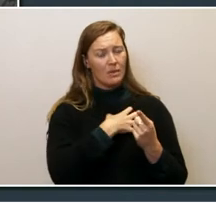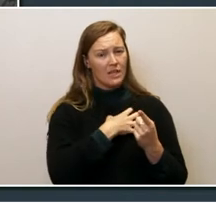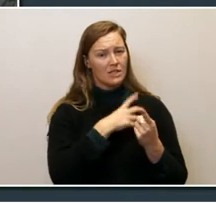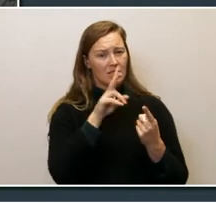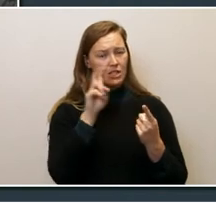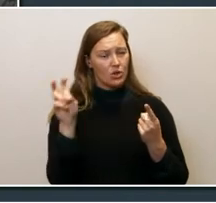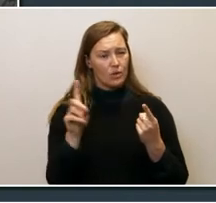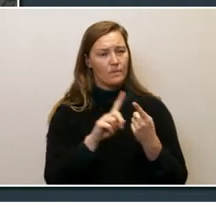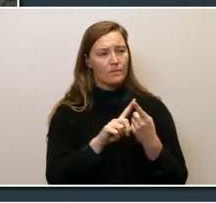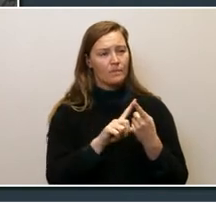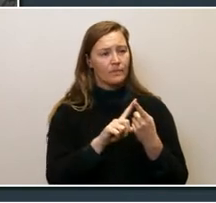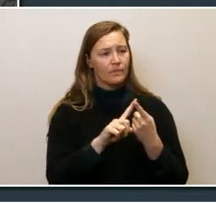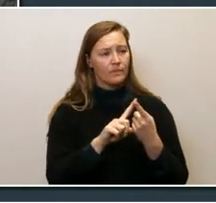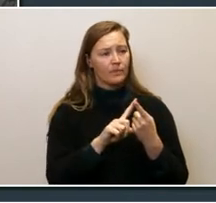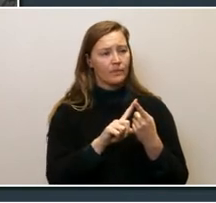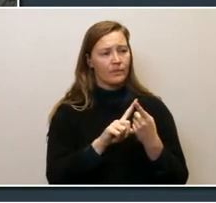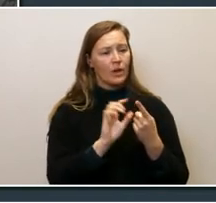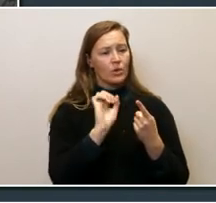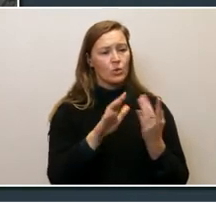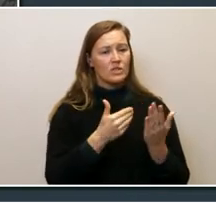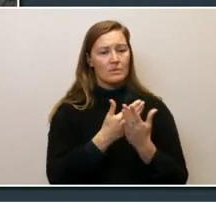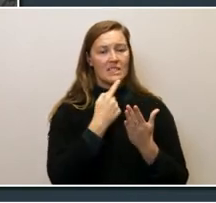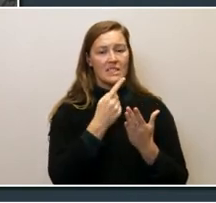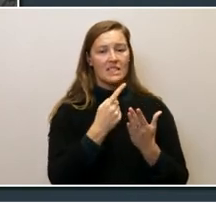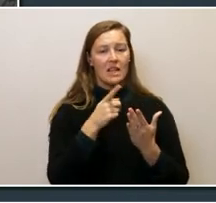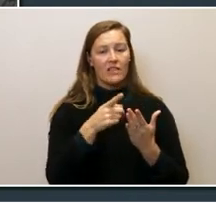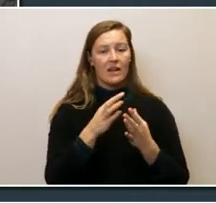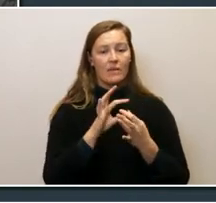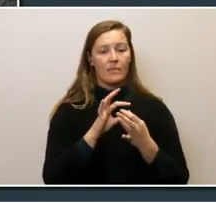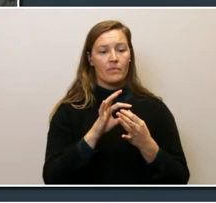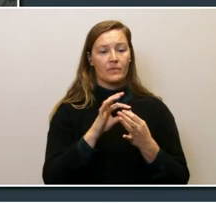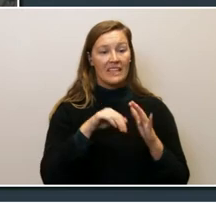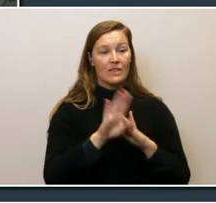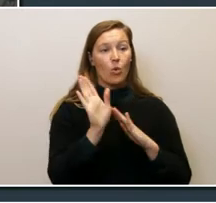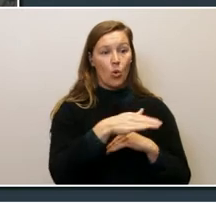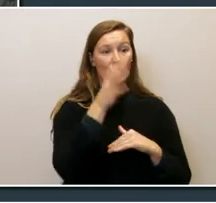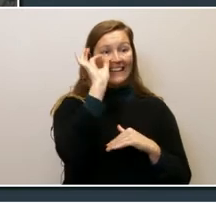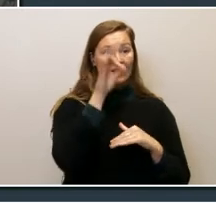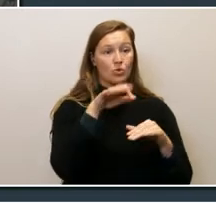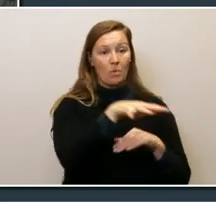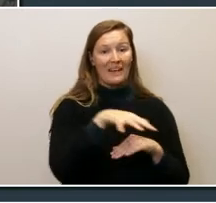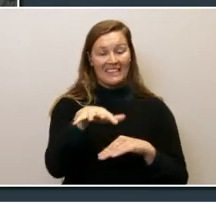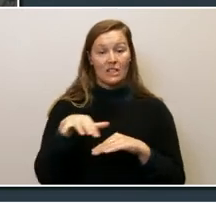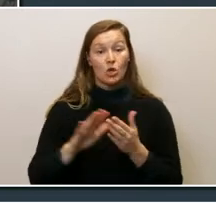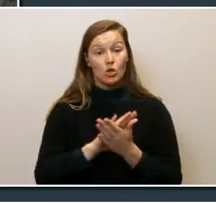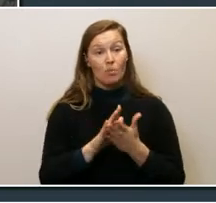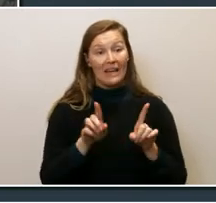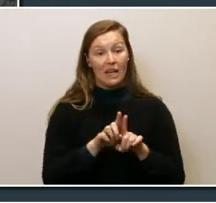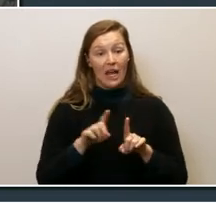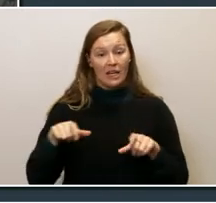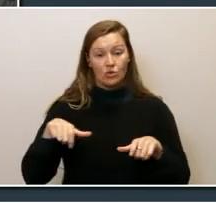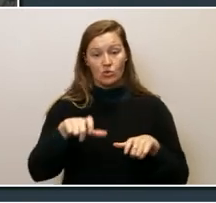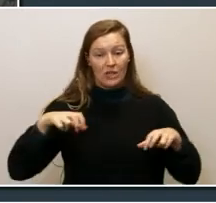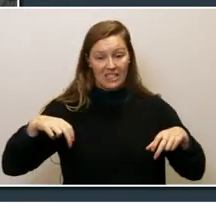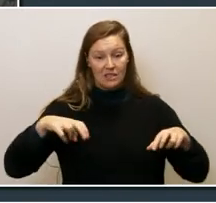patches issue. Your submission mentions that applying to all council places. Would you envision that also applying to